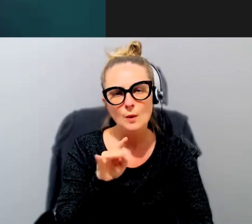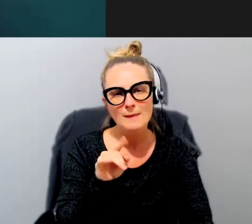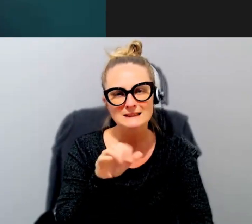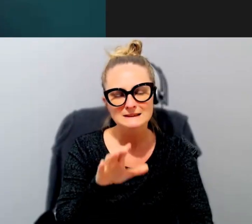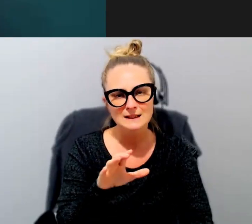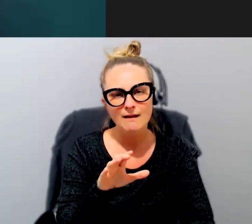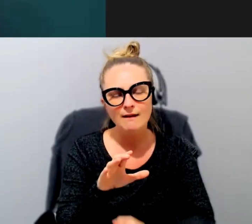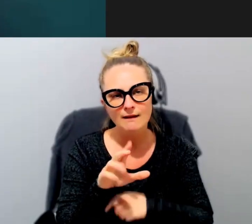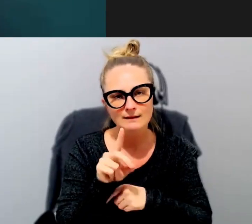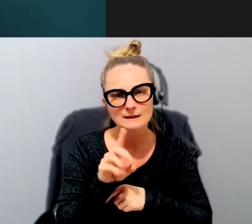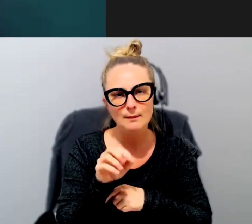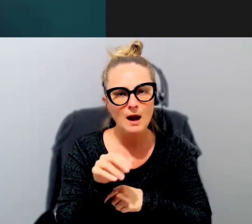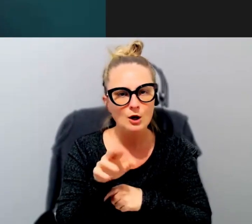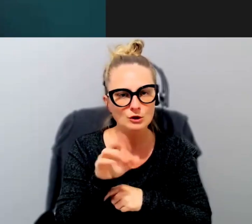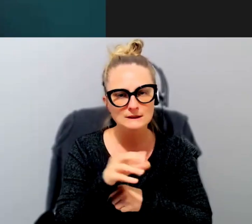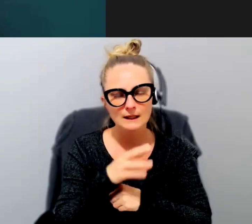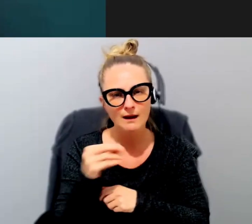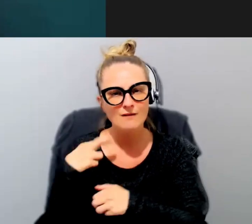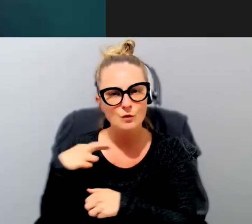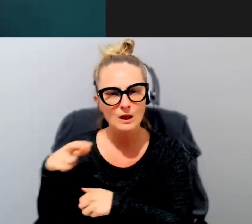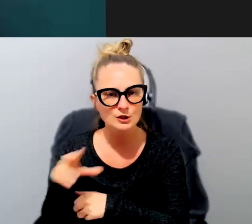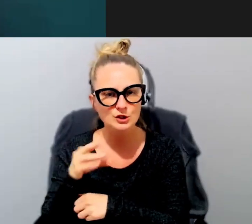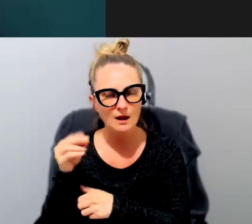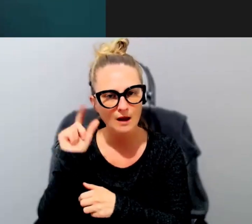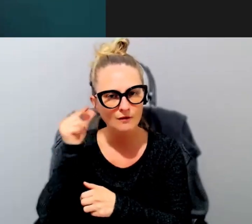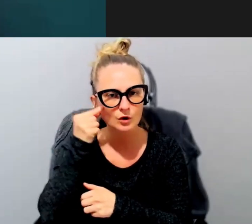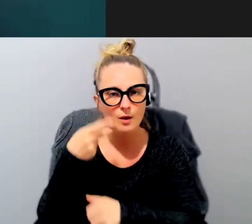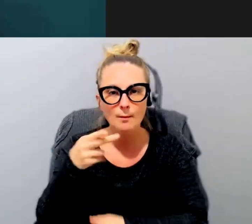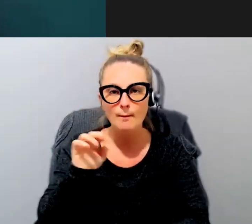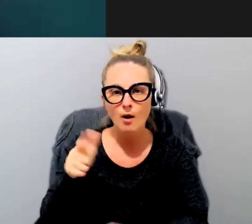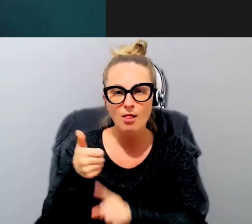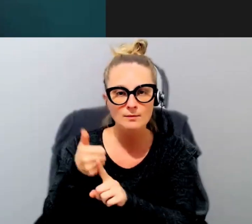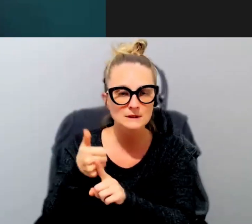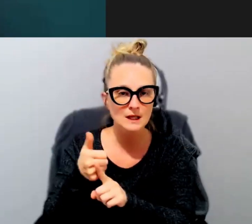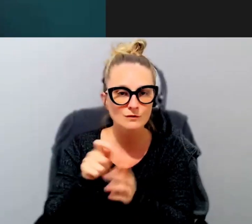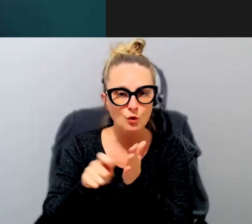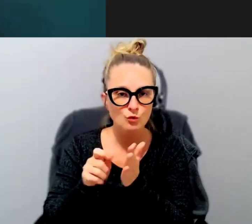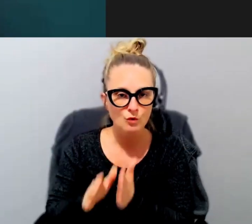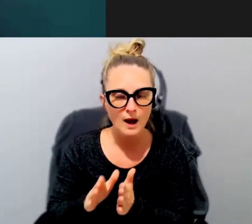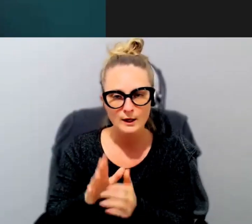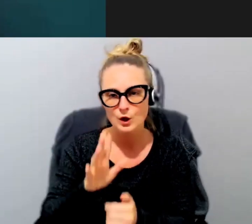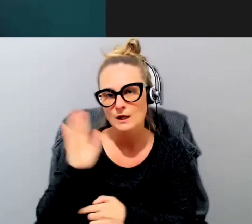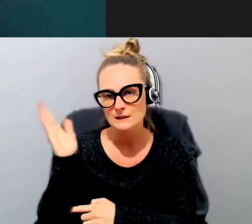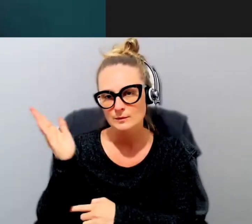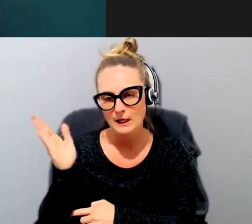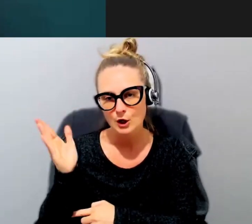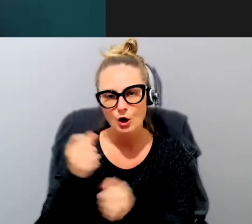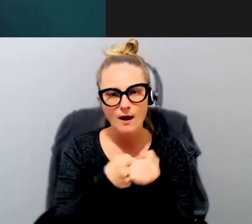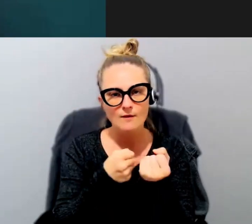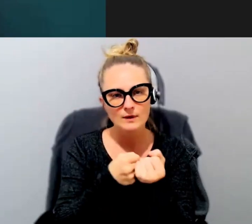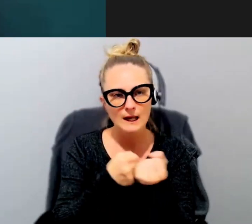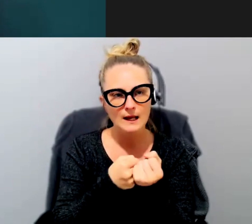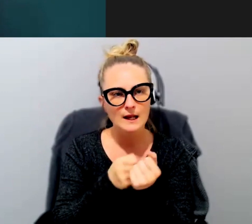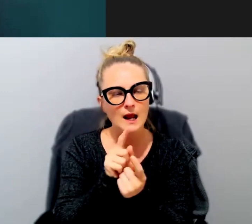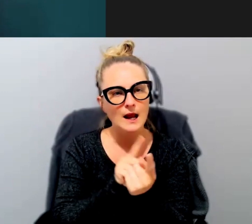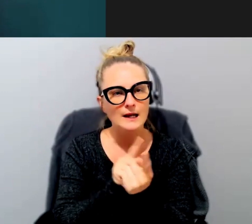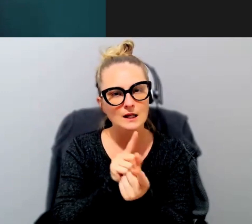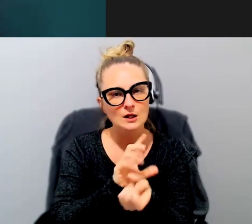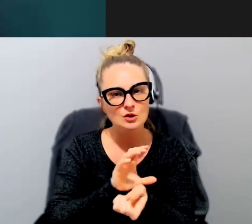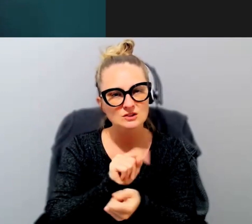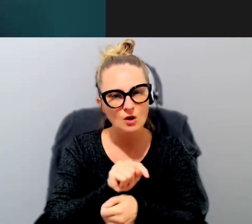of religion and government. Paul is a writer, speaker, advocate, and consultant on issues